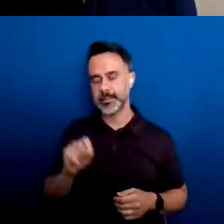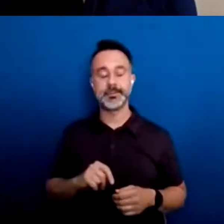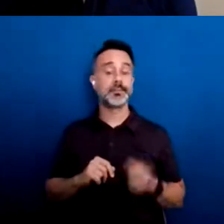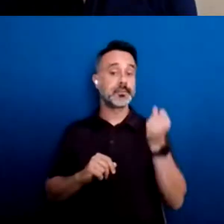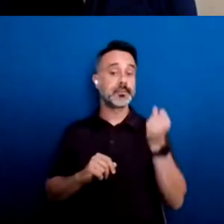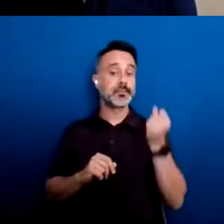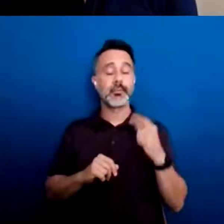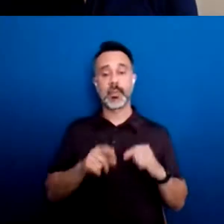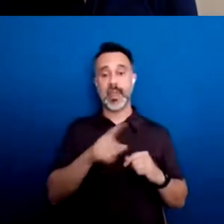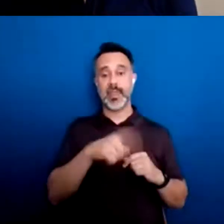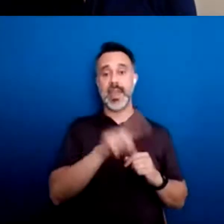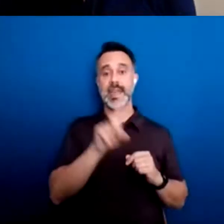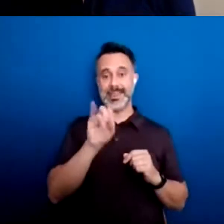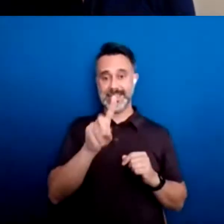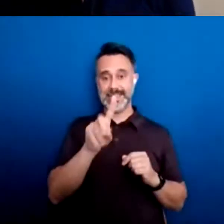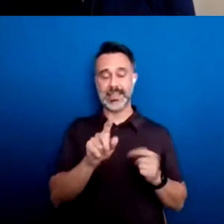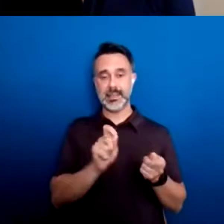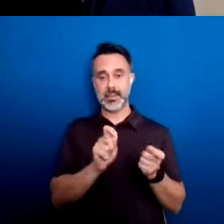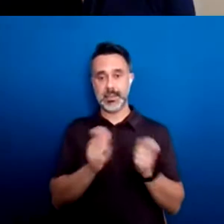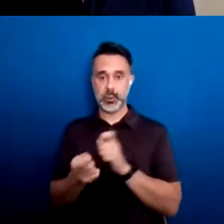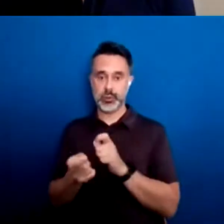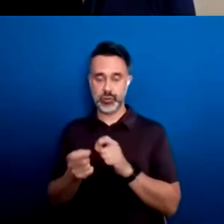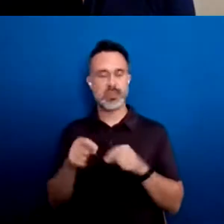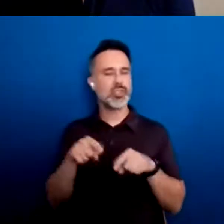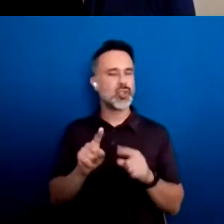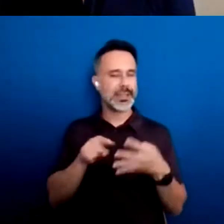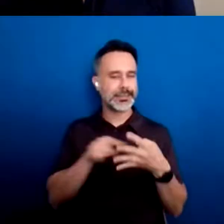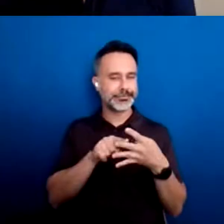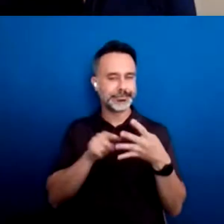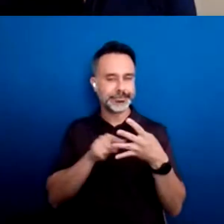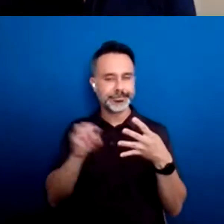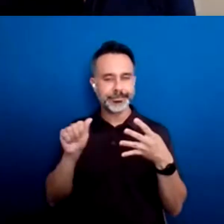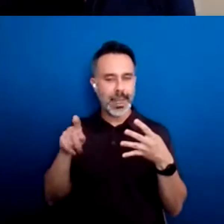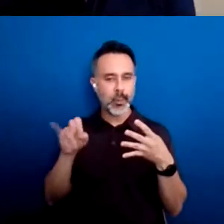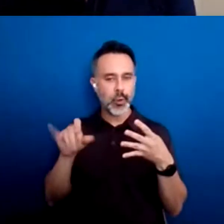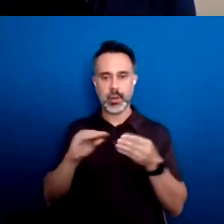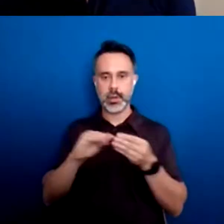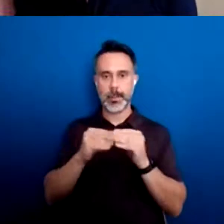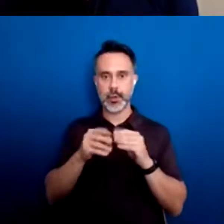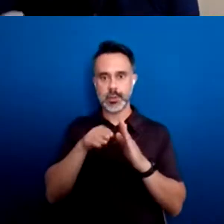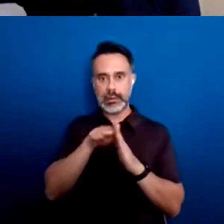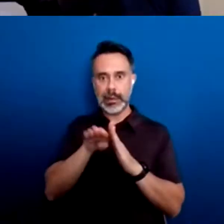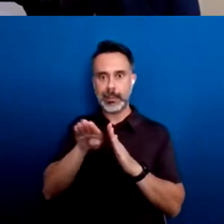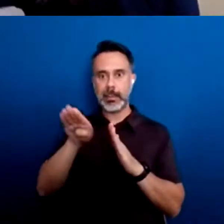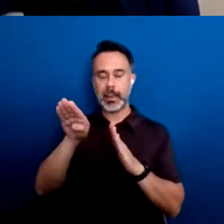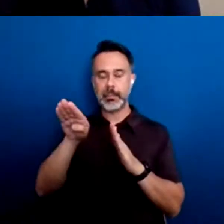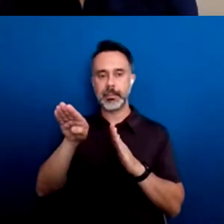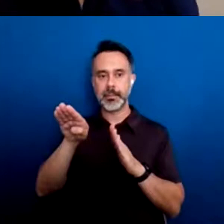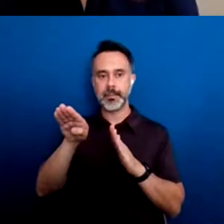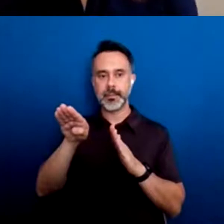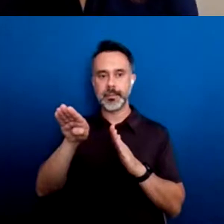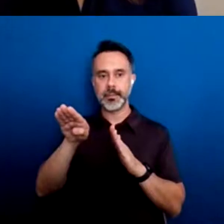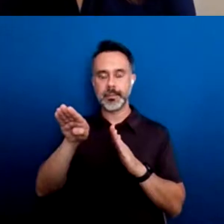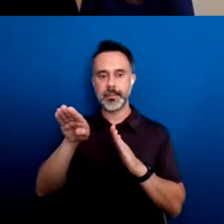towards the middle of April or something, where the numbers had gone up high enough that they didn't want to